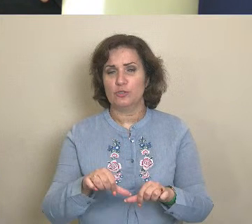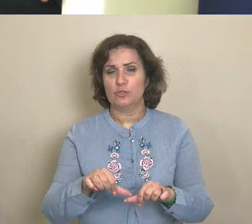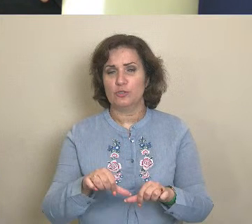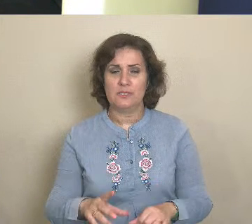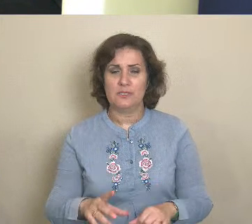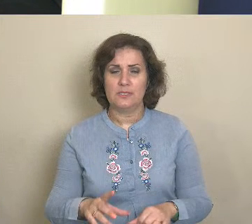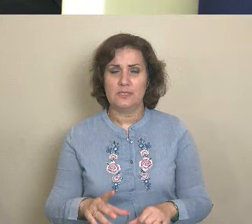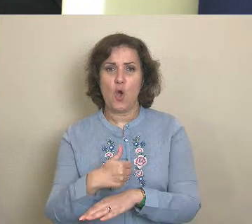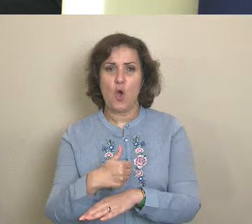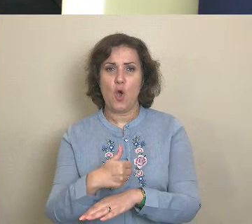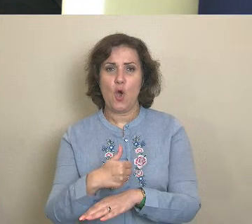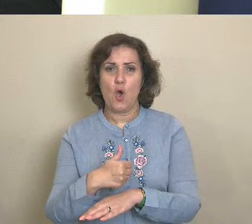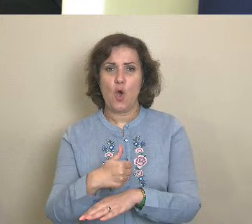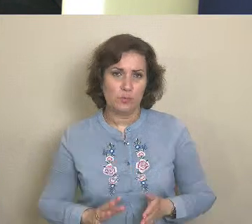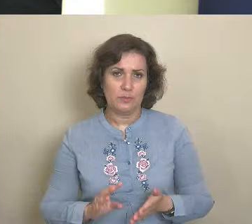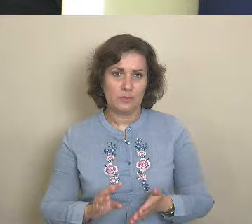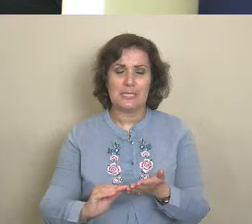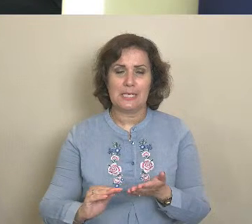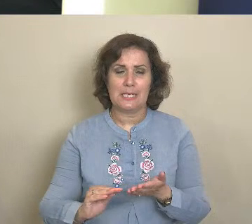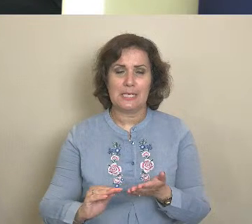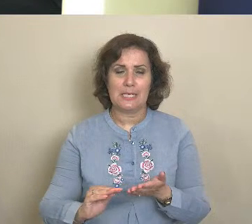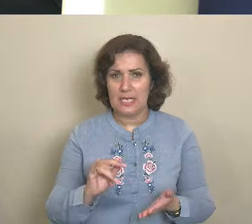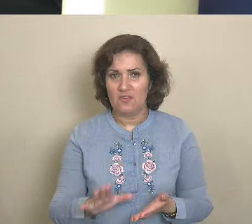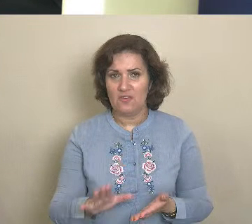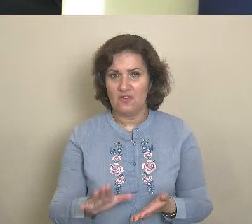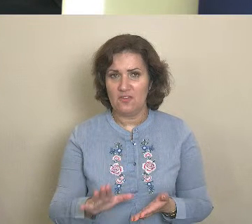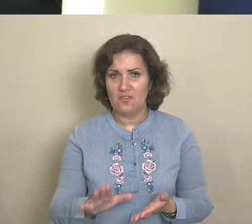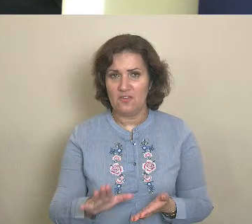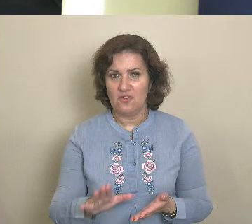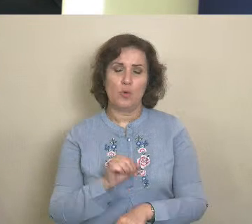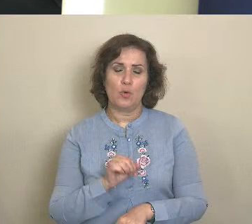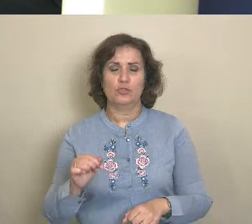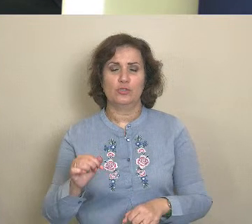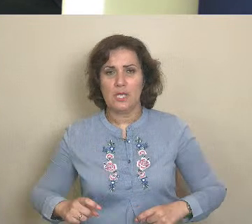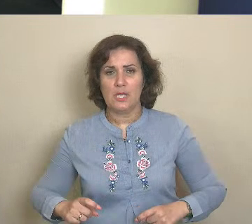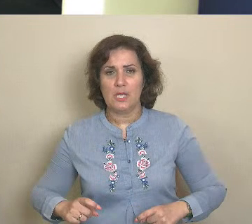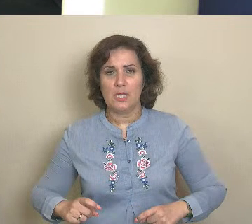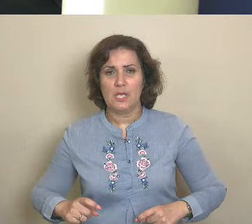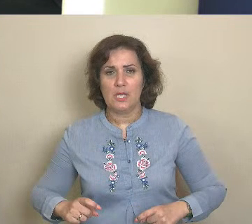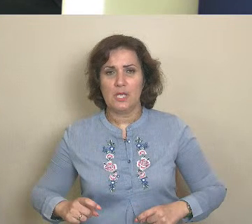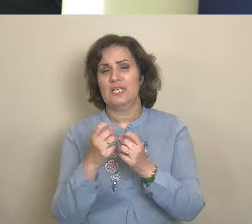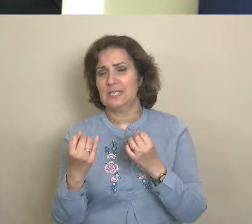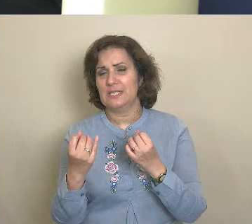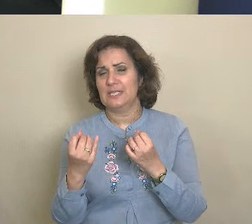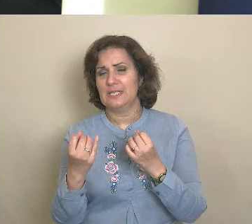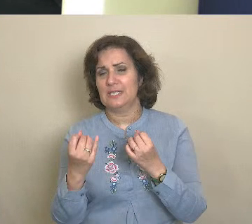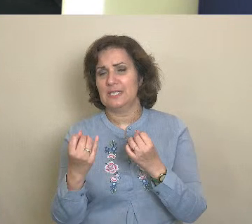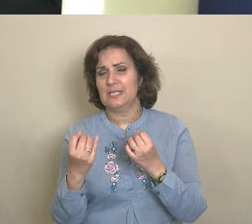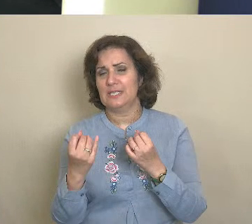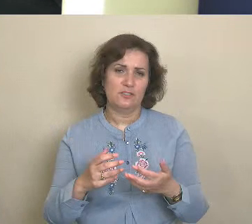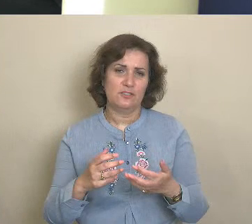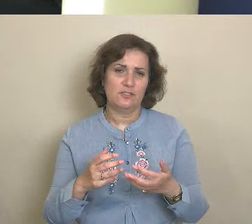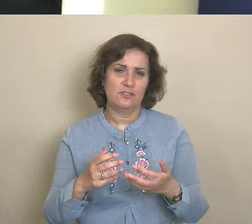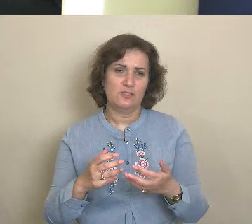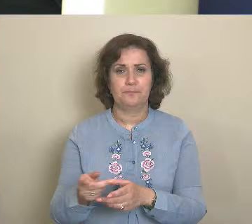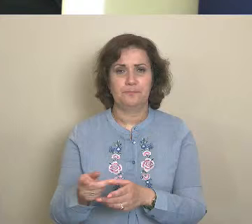with respect to the TSC members, heads, secretaries as to conflict of interest and other. Since